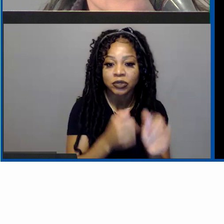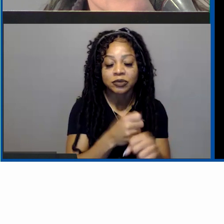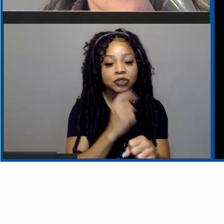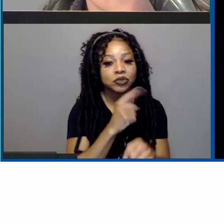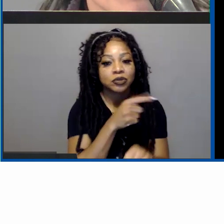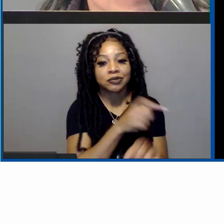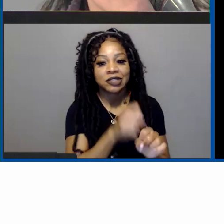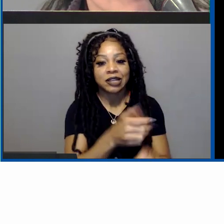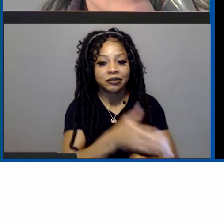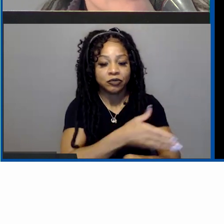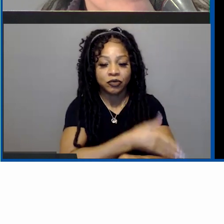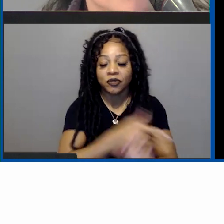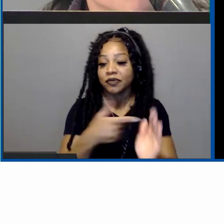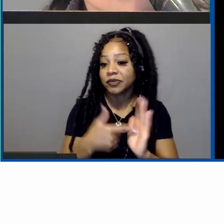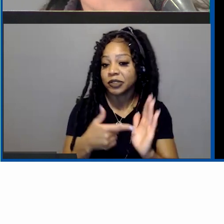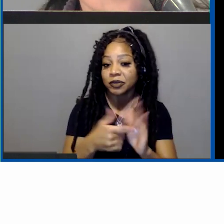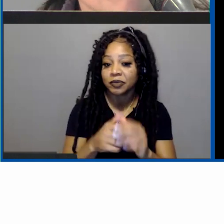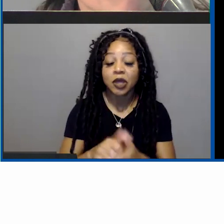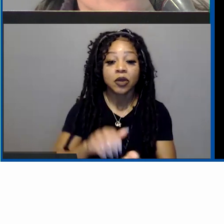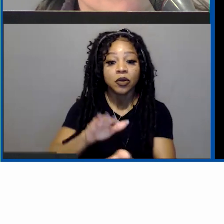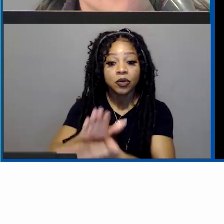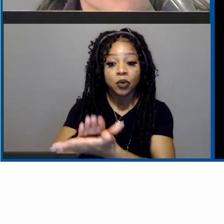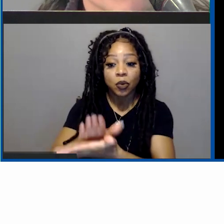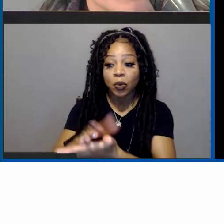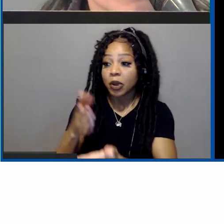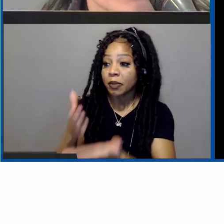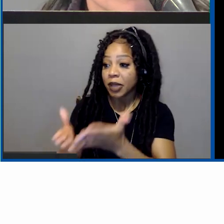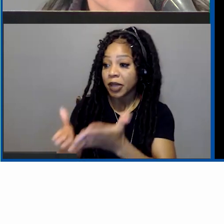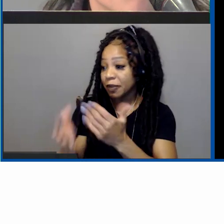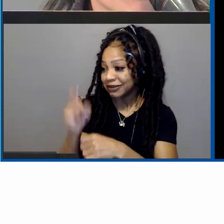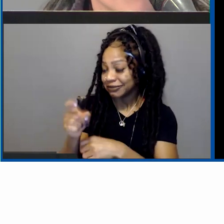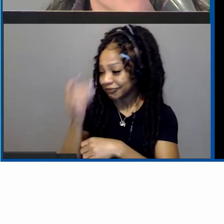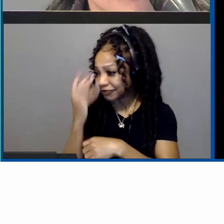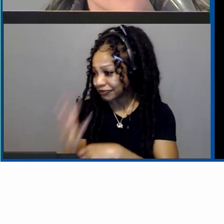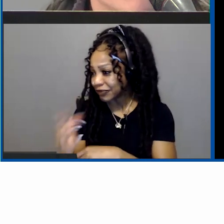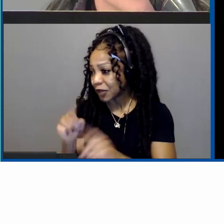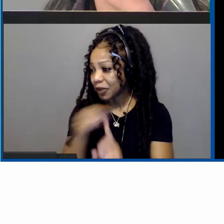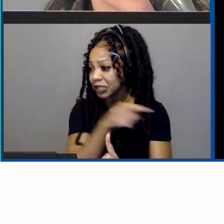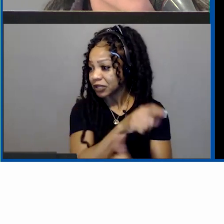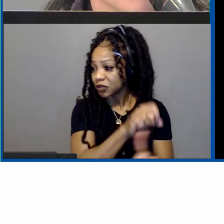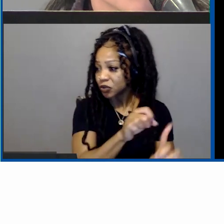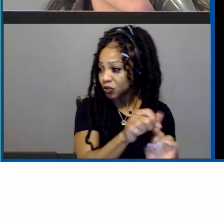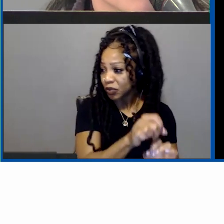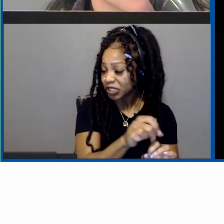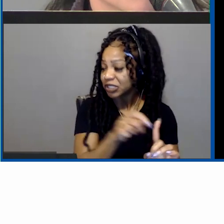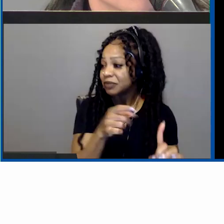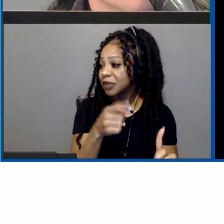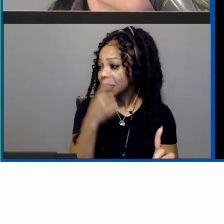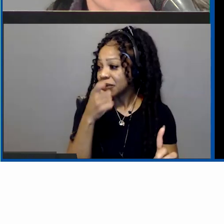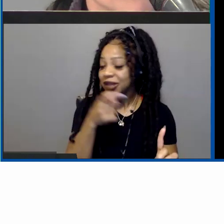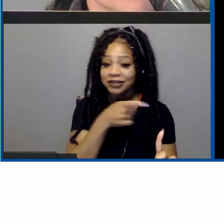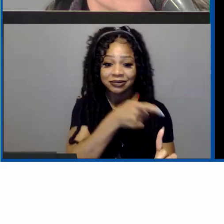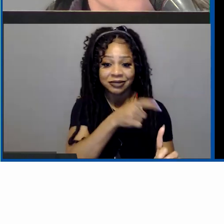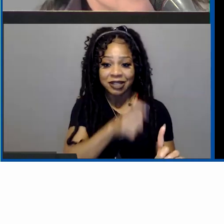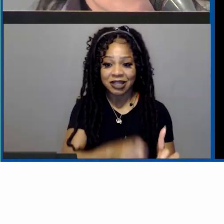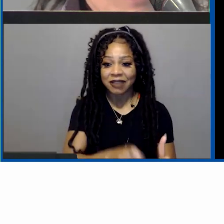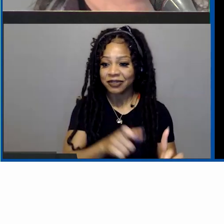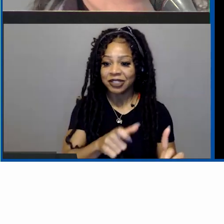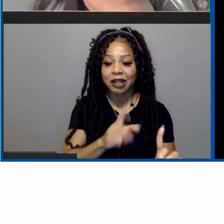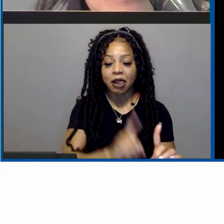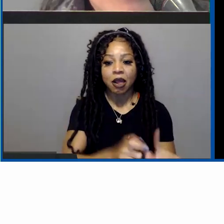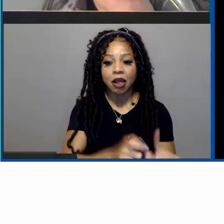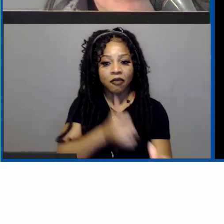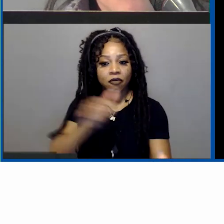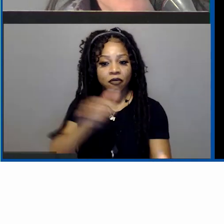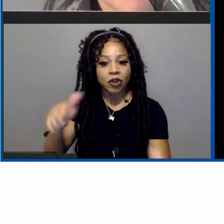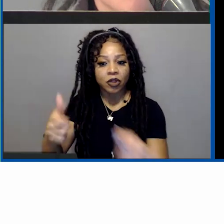rehabilitation. So my example there is a school might be told about a condition to remain apart from another student to ensure compliance. So they may